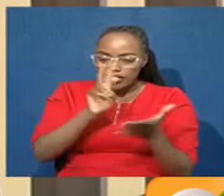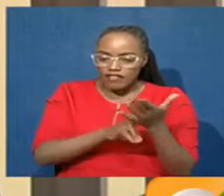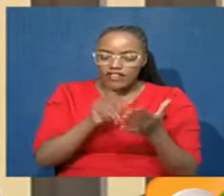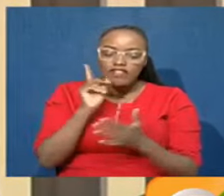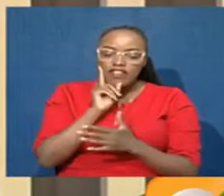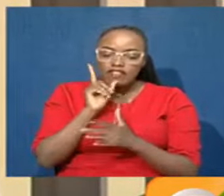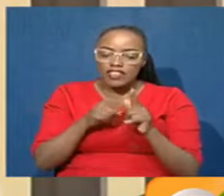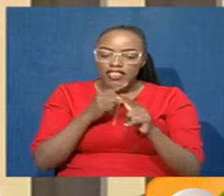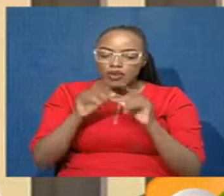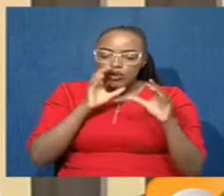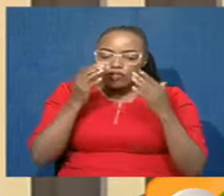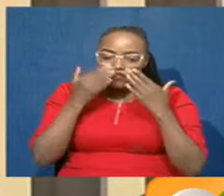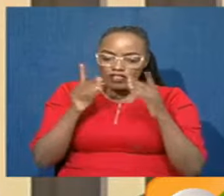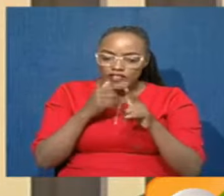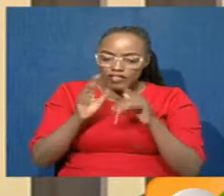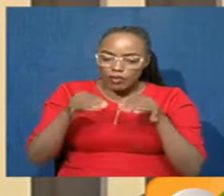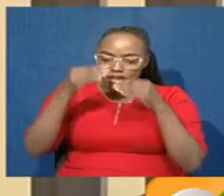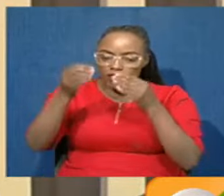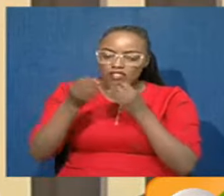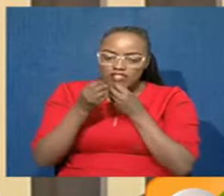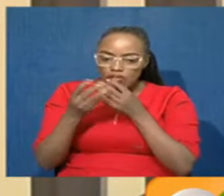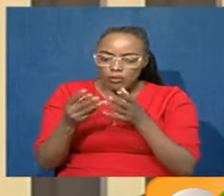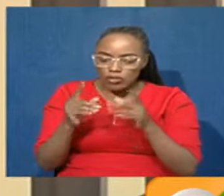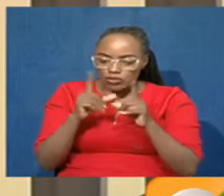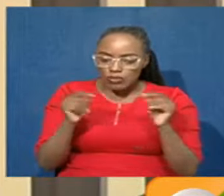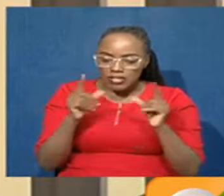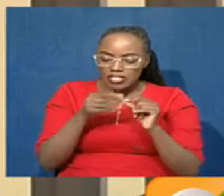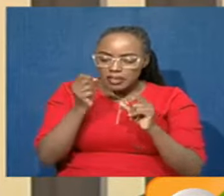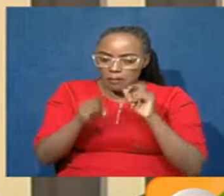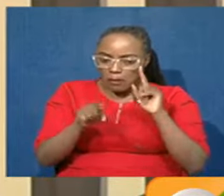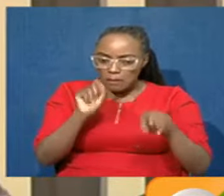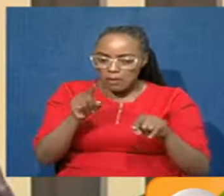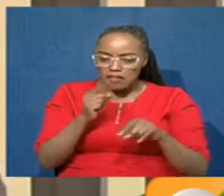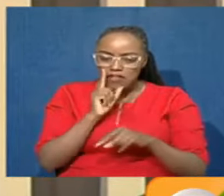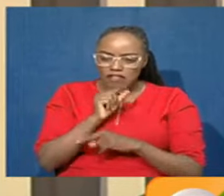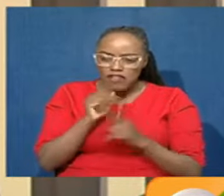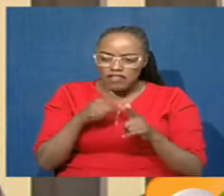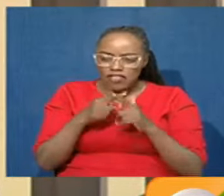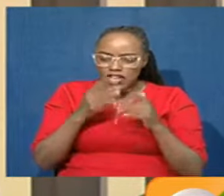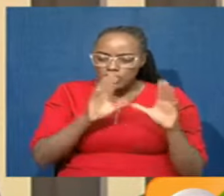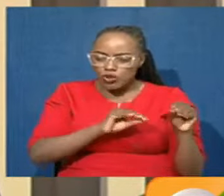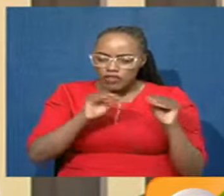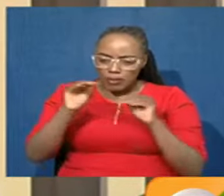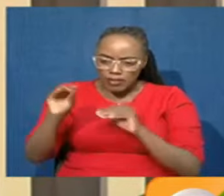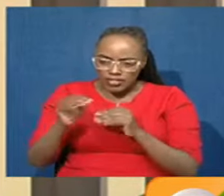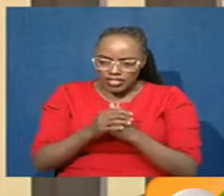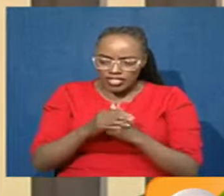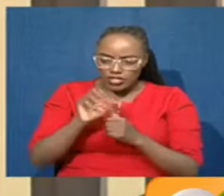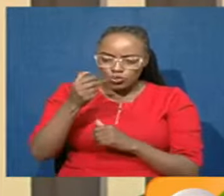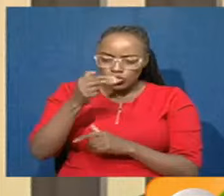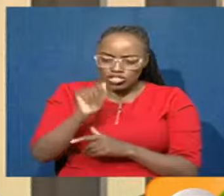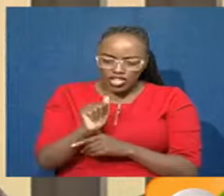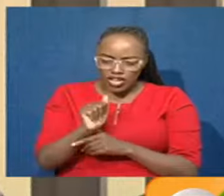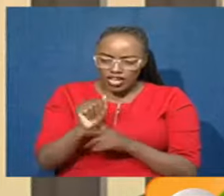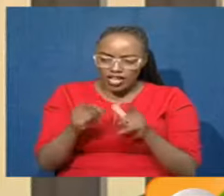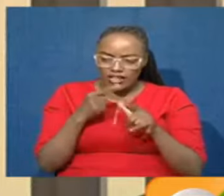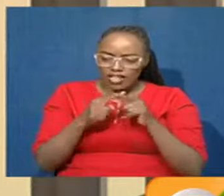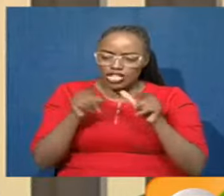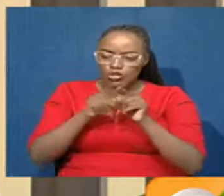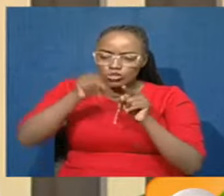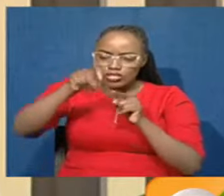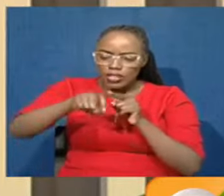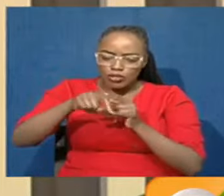we communicated to them, they were given information, messages, that now you have been migrated to right. SHA. And then they were